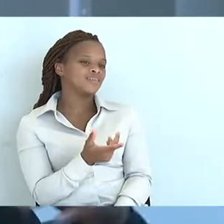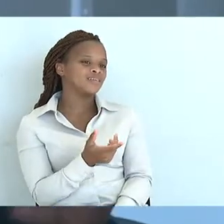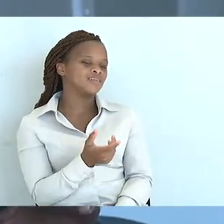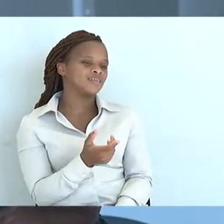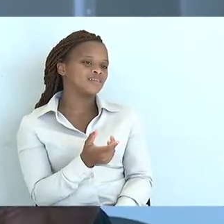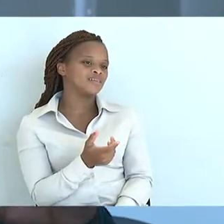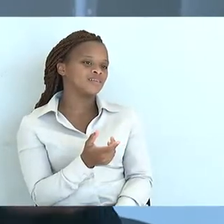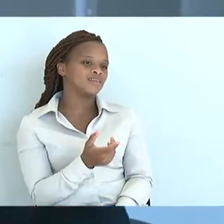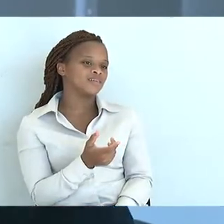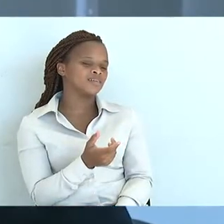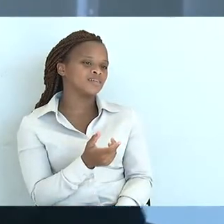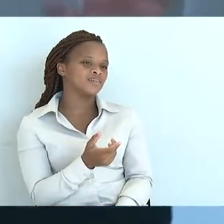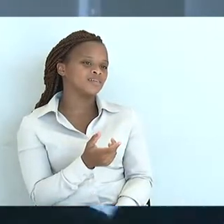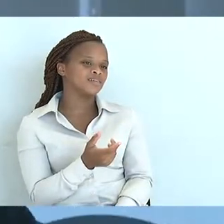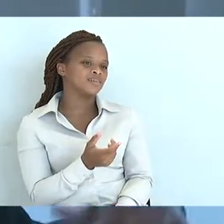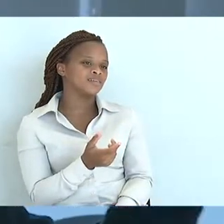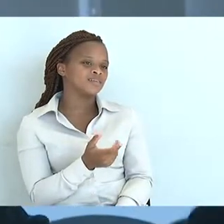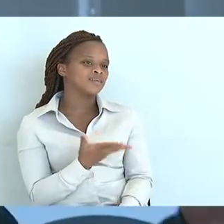I'm